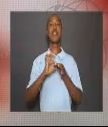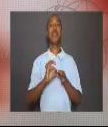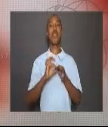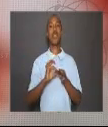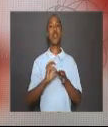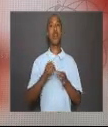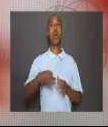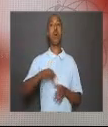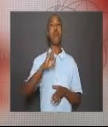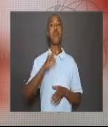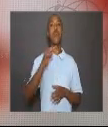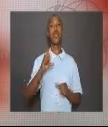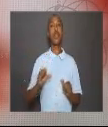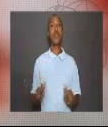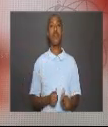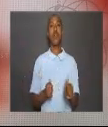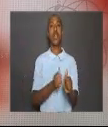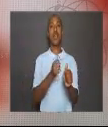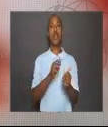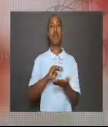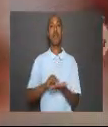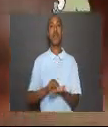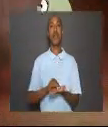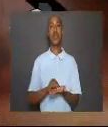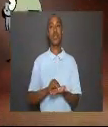bonds of the following molecules.